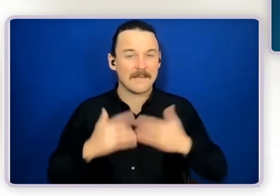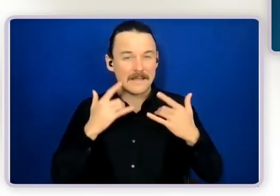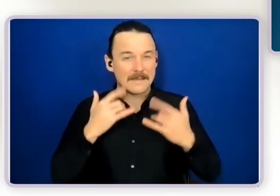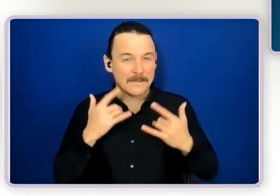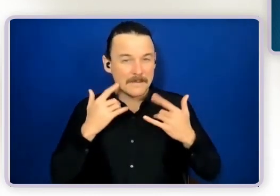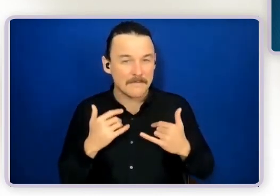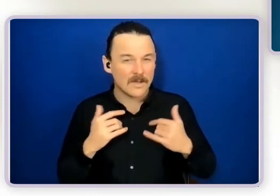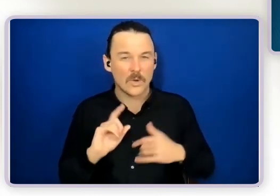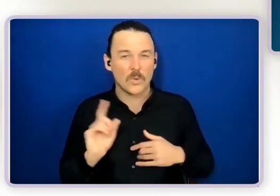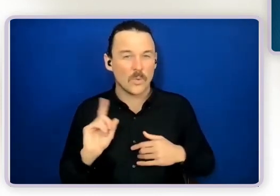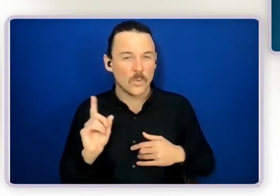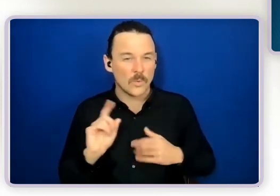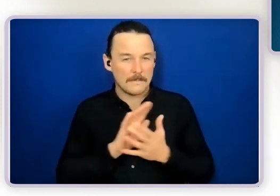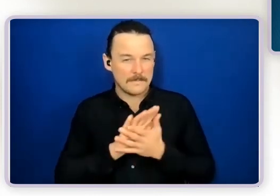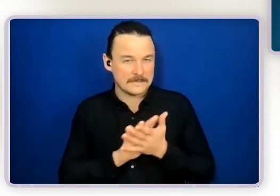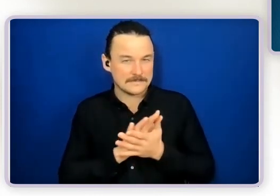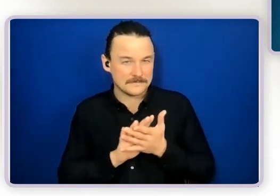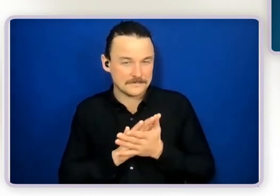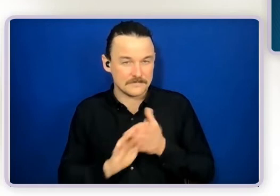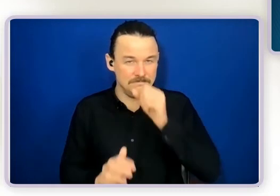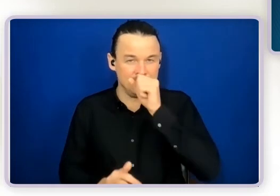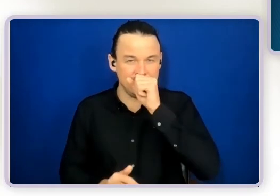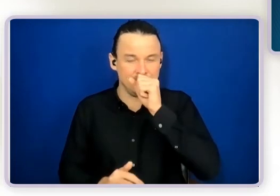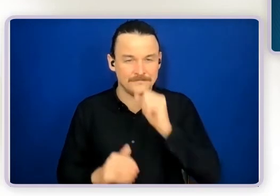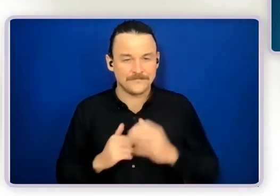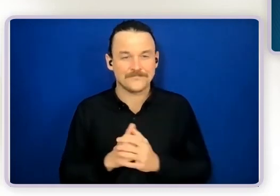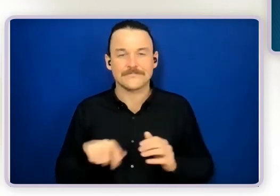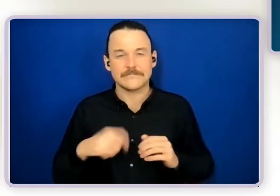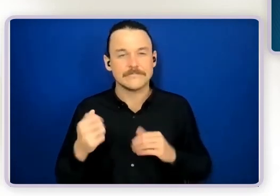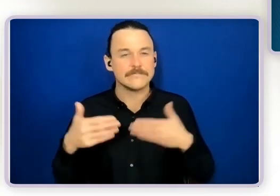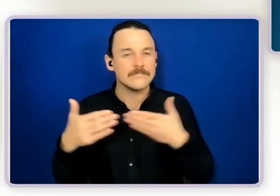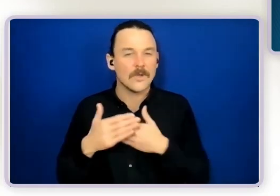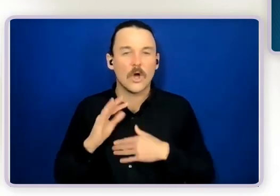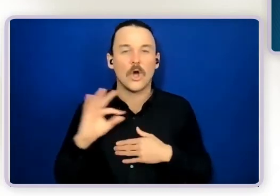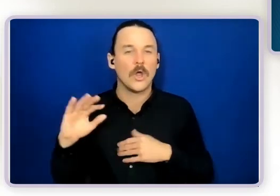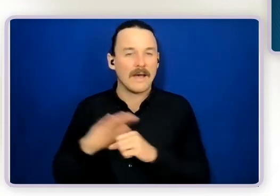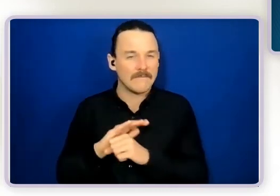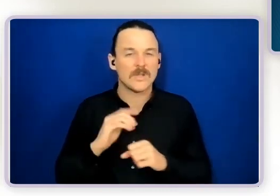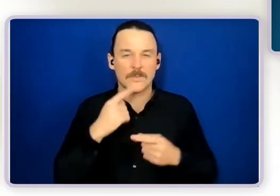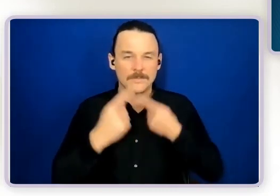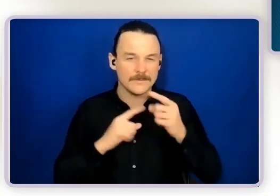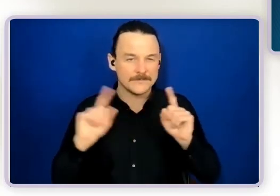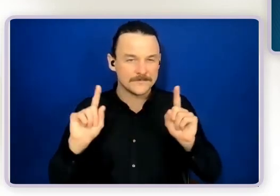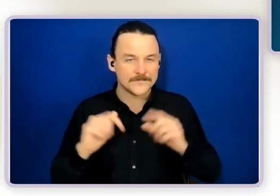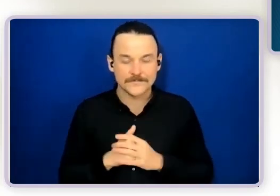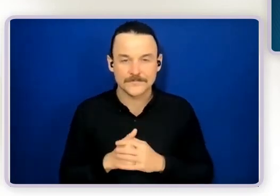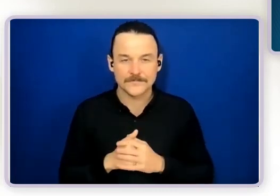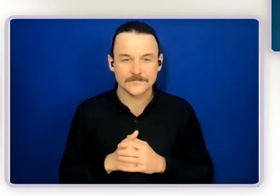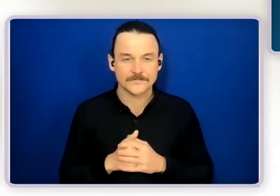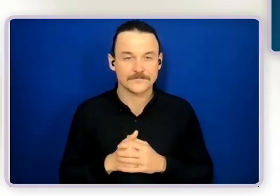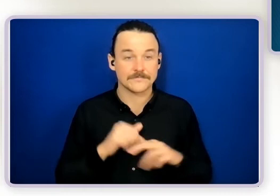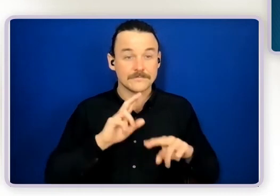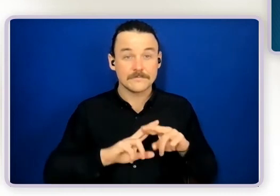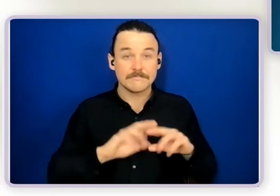the next slide. No, I haven't. That's okay. So a functional behaviour assessment is an